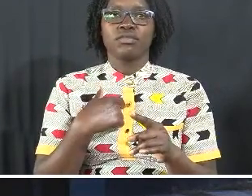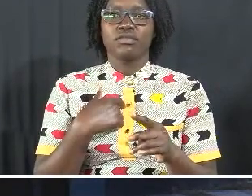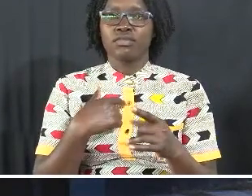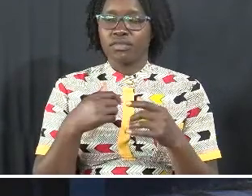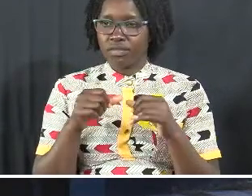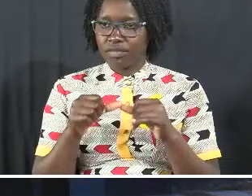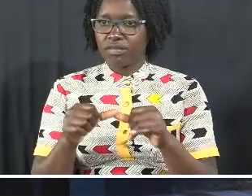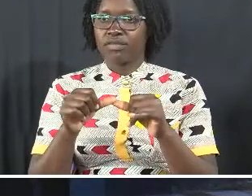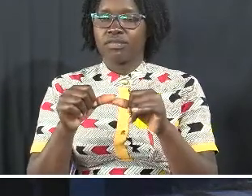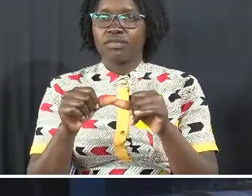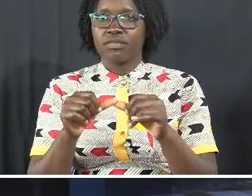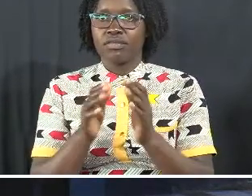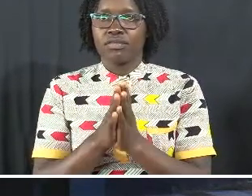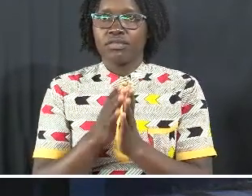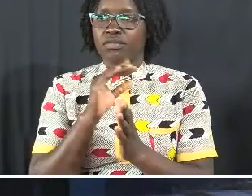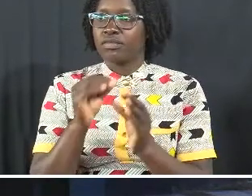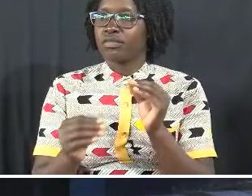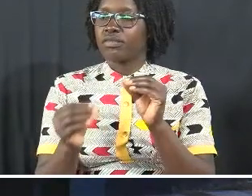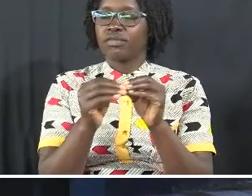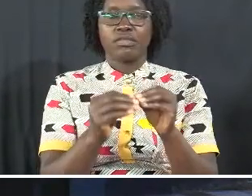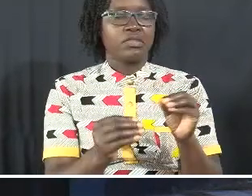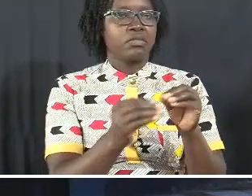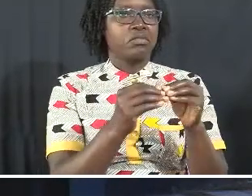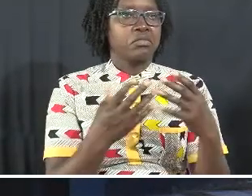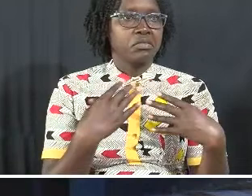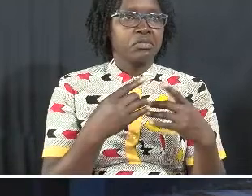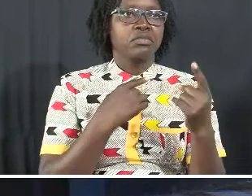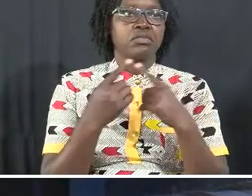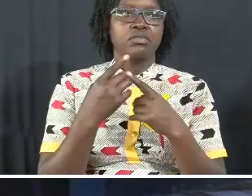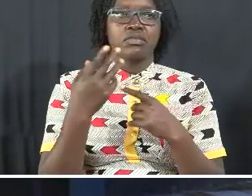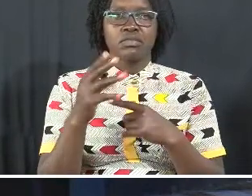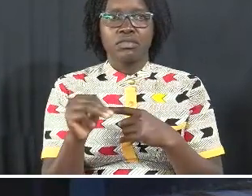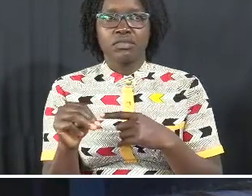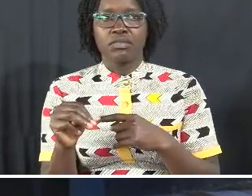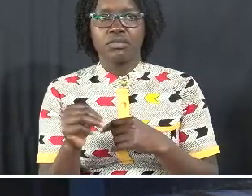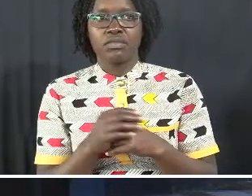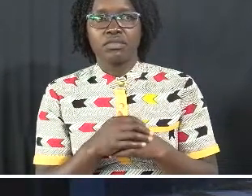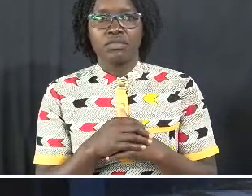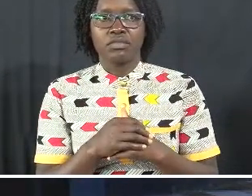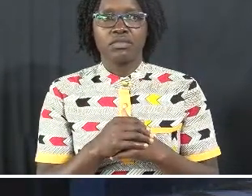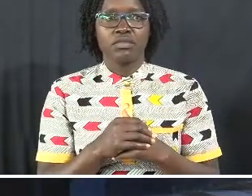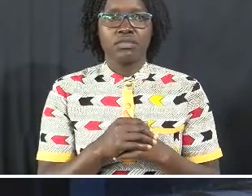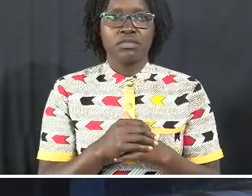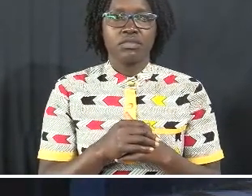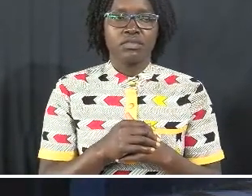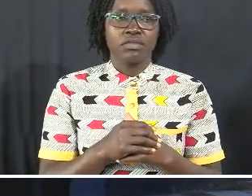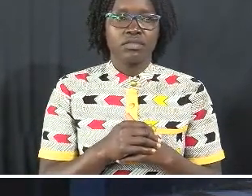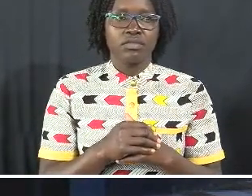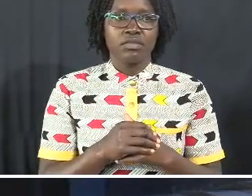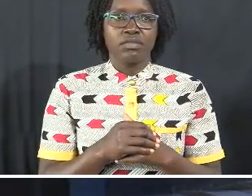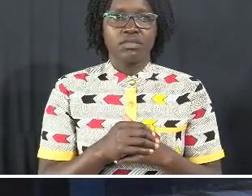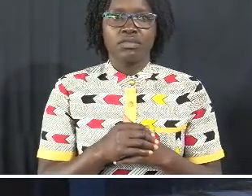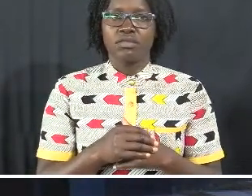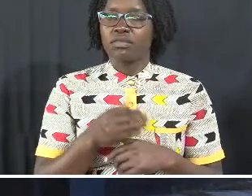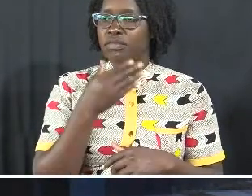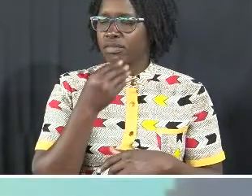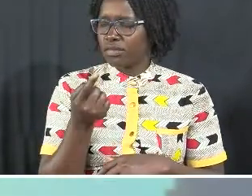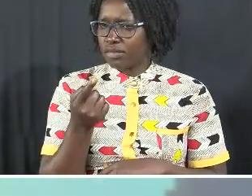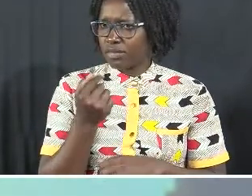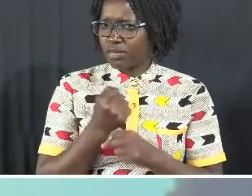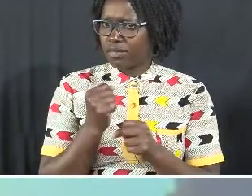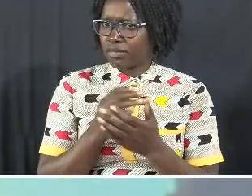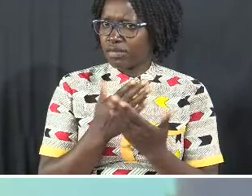there so that I can meet people, talk to them, enjoy their company. And this young man learned